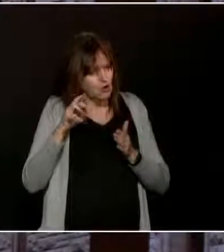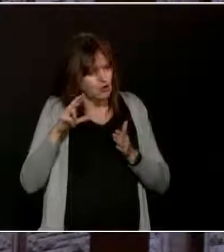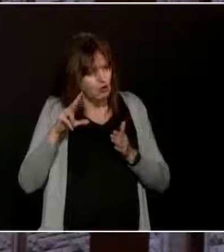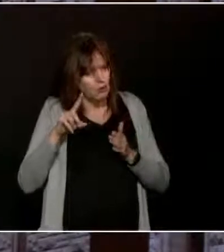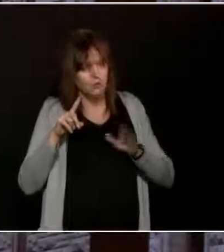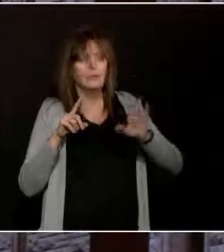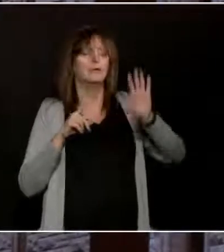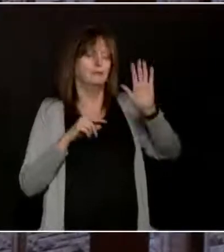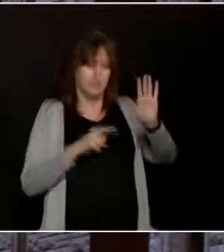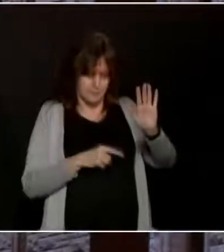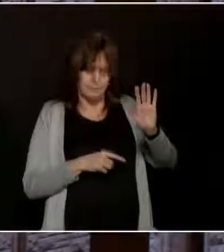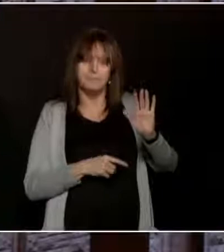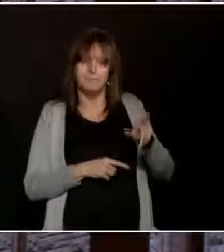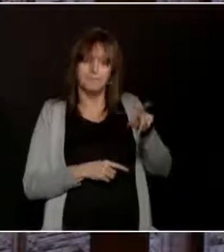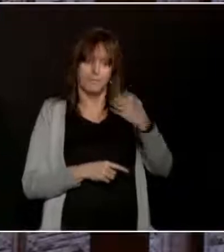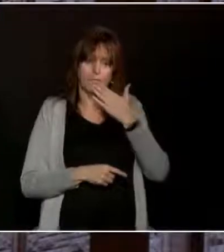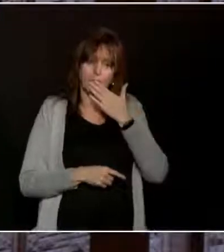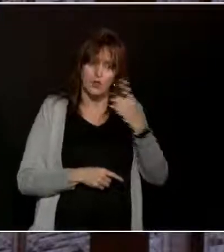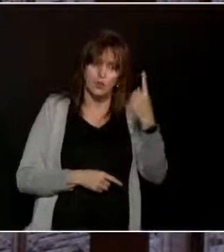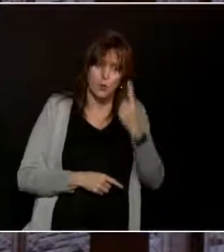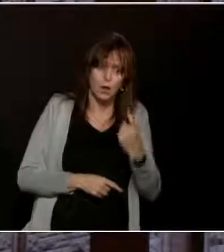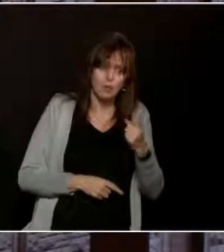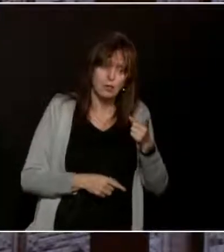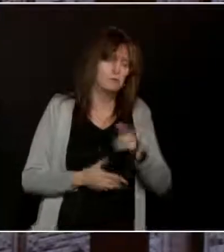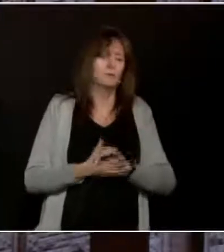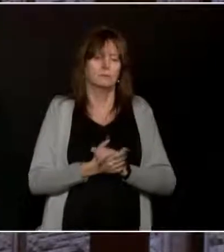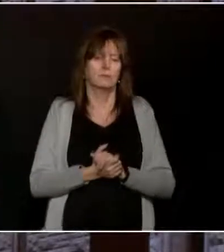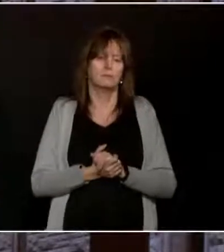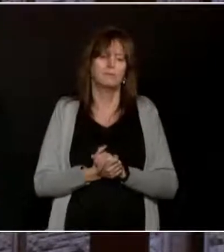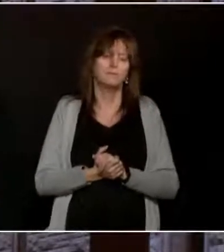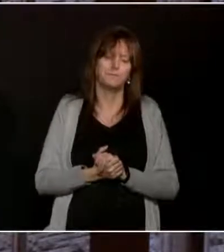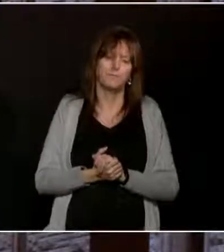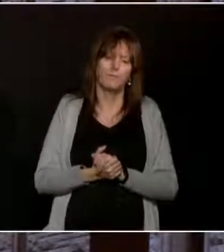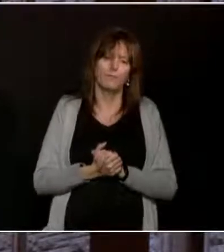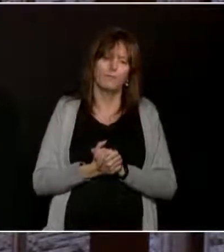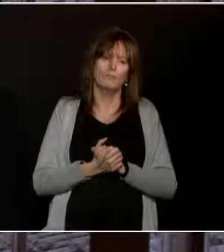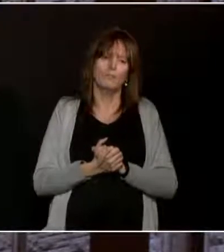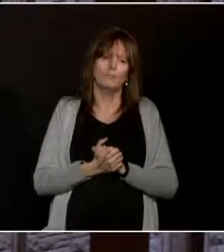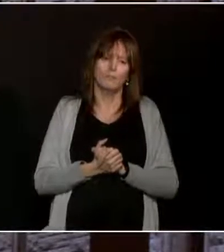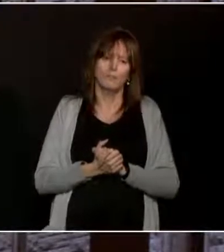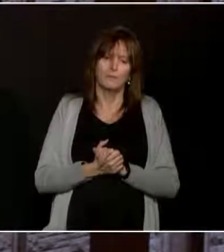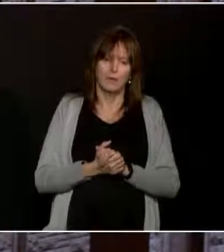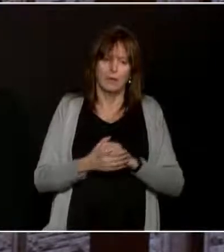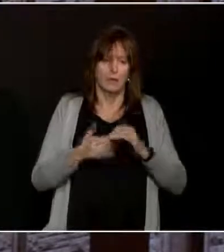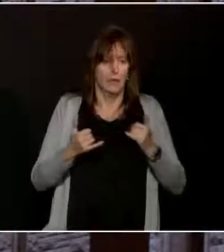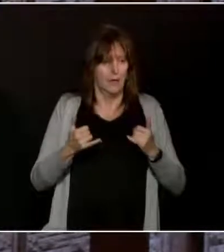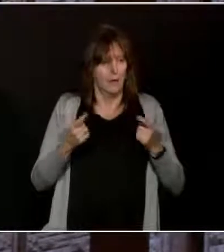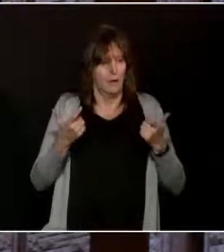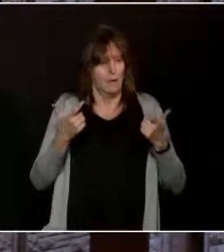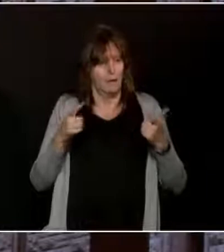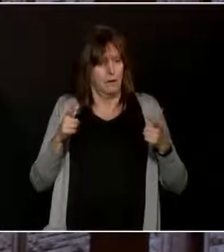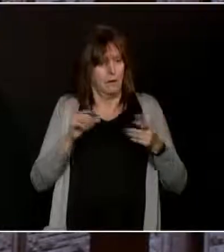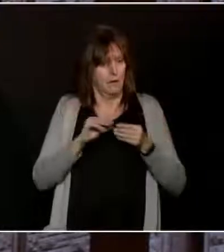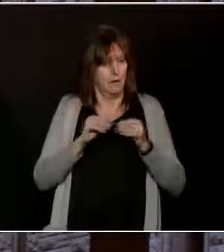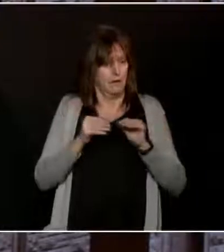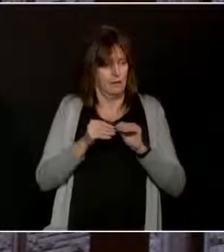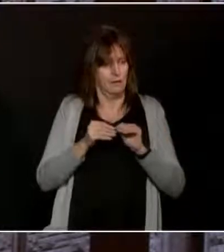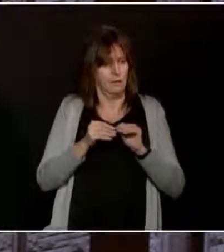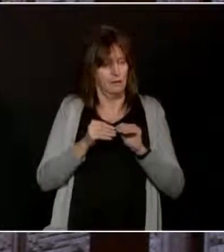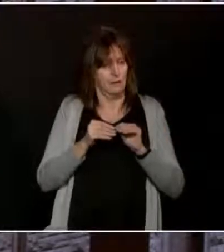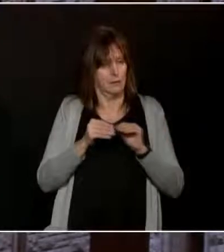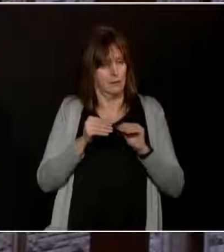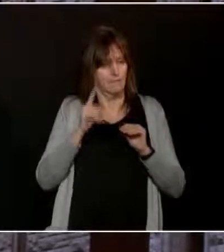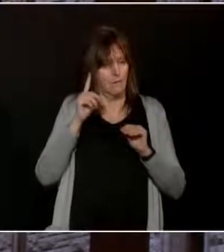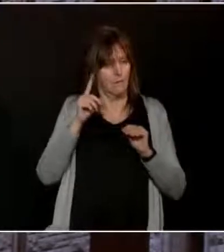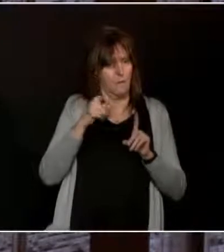now will start to have significant numbers, we're not quite there yet. We're working on our target populations as we go through it as quickly